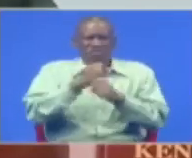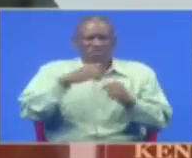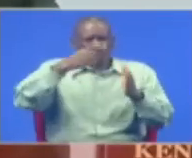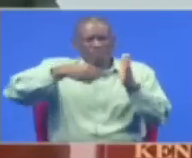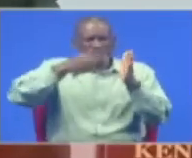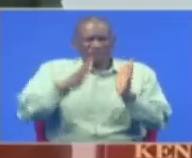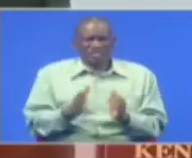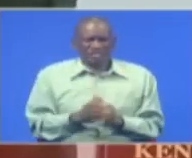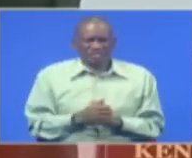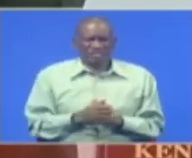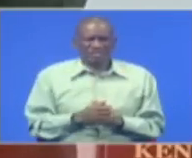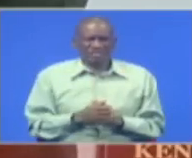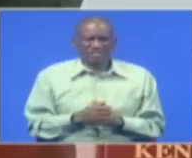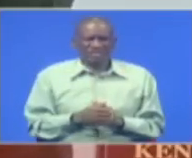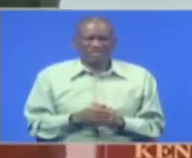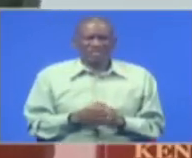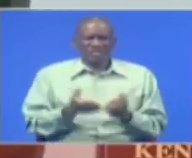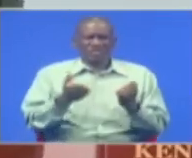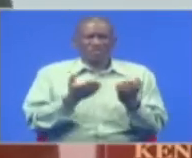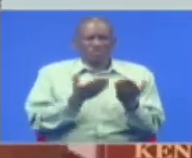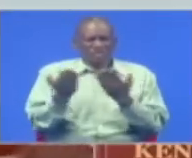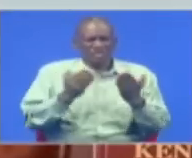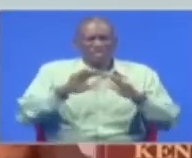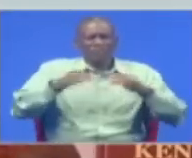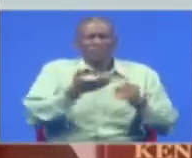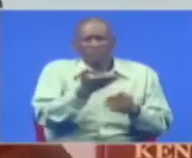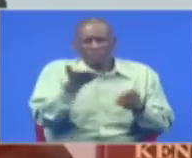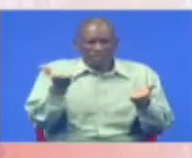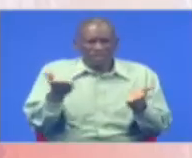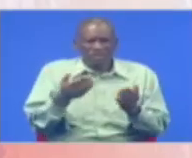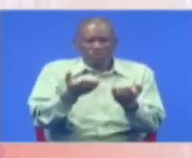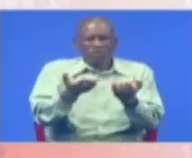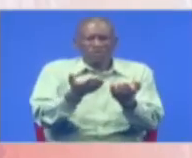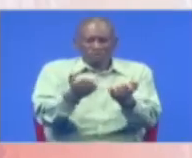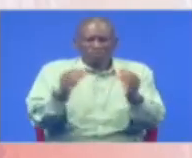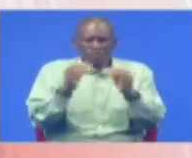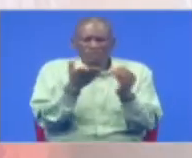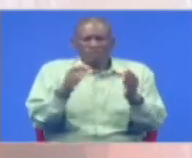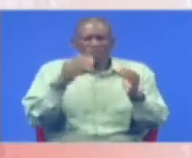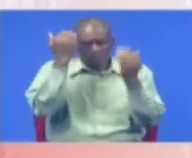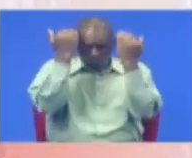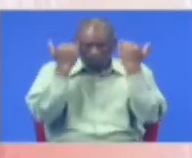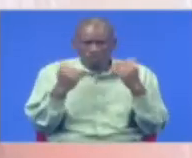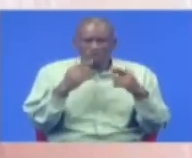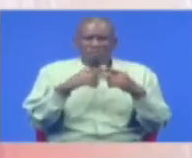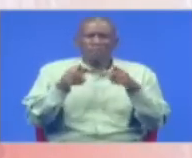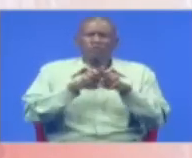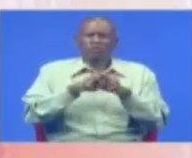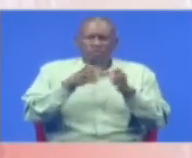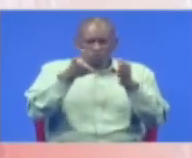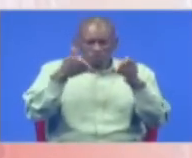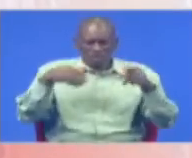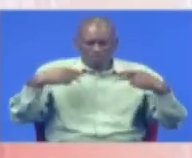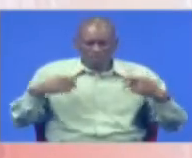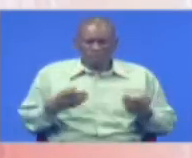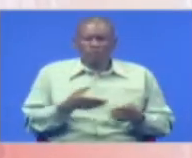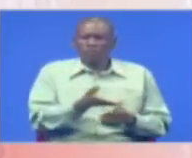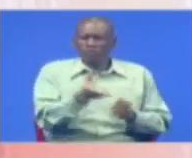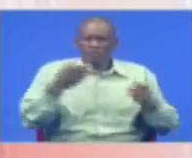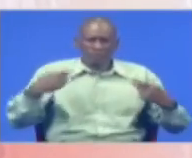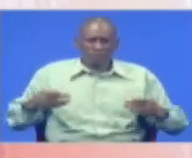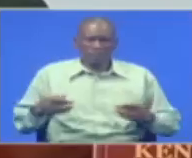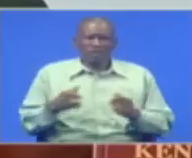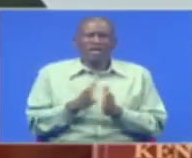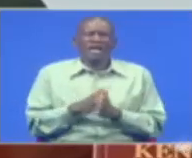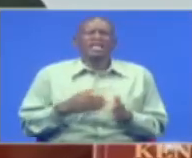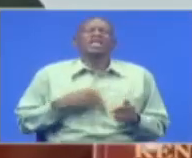Manufacturers. We read about them there. We meet them in court. But they are also human beings. They are people. I would want